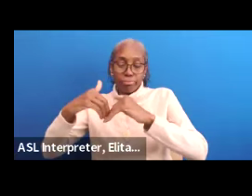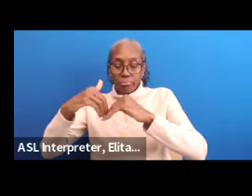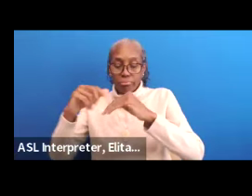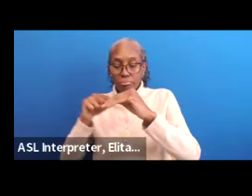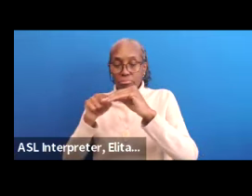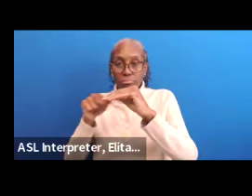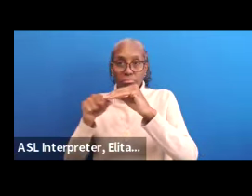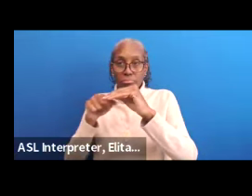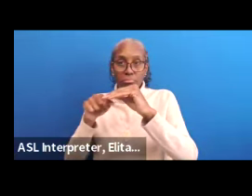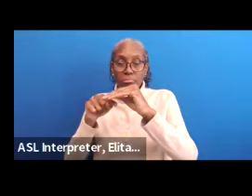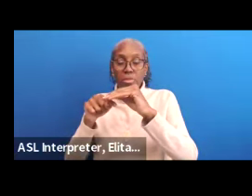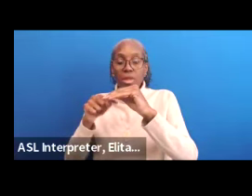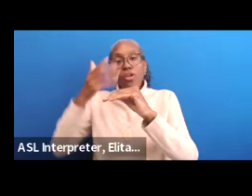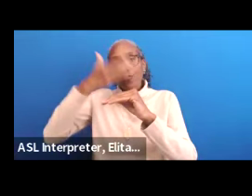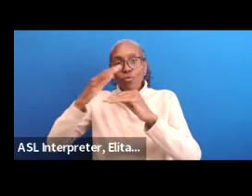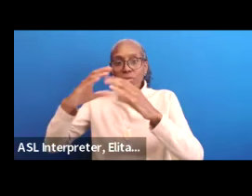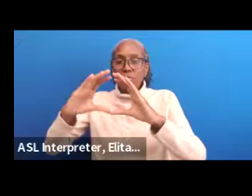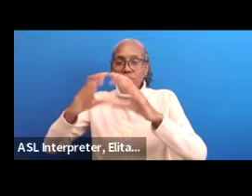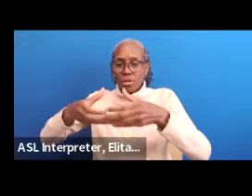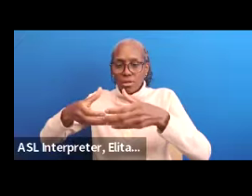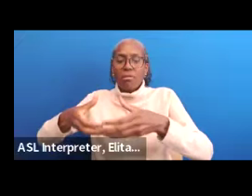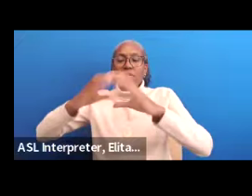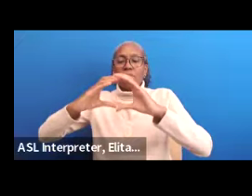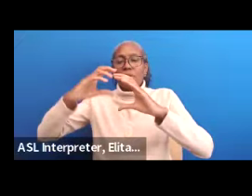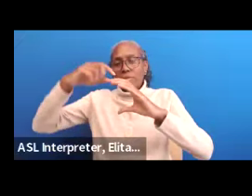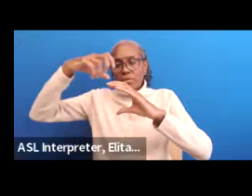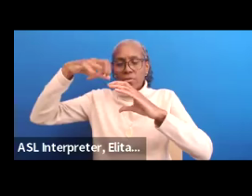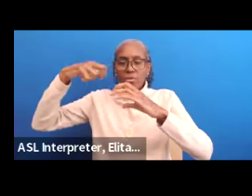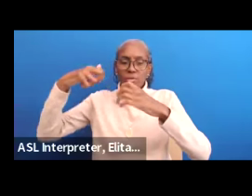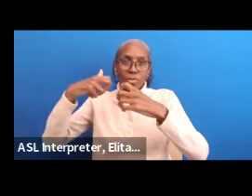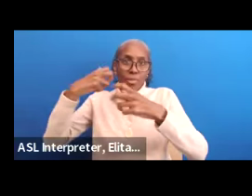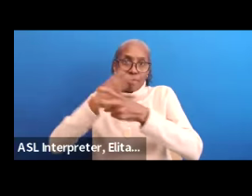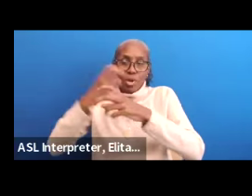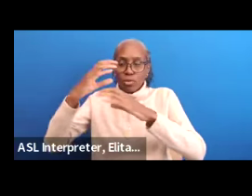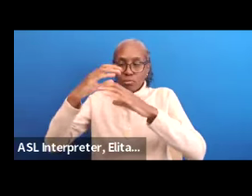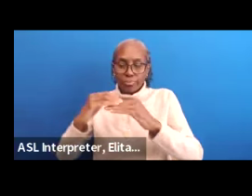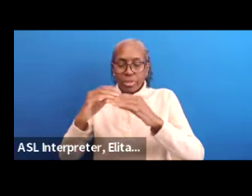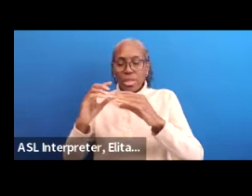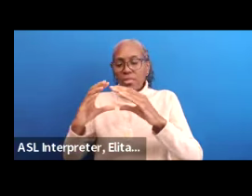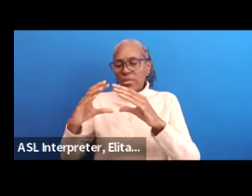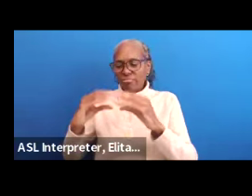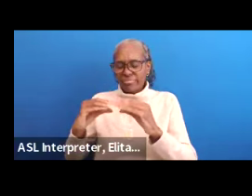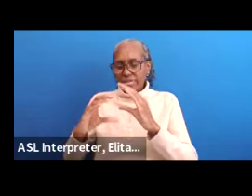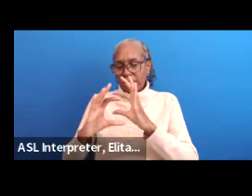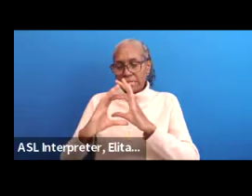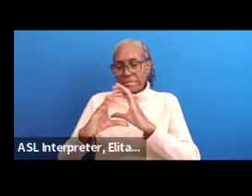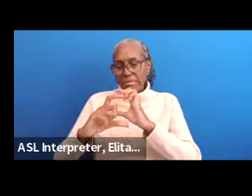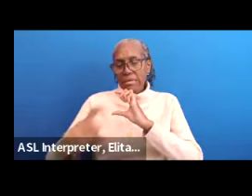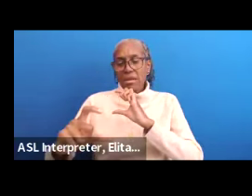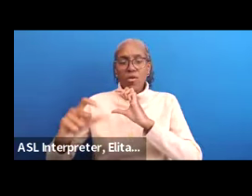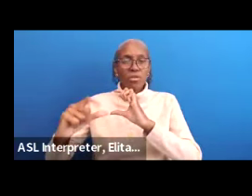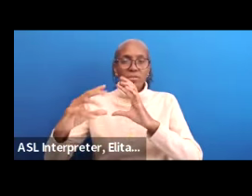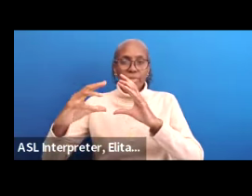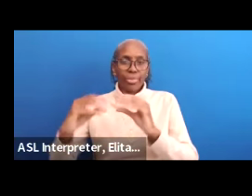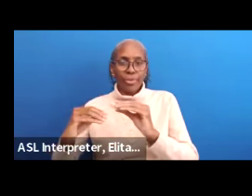canal and caused severe canal compromise and took